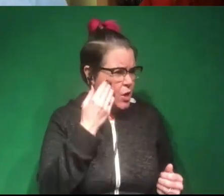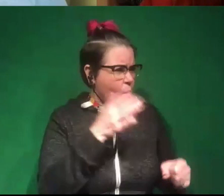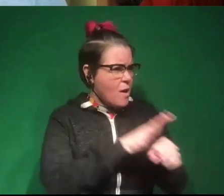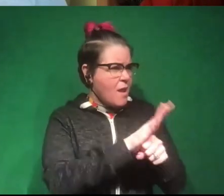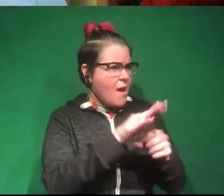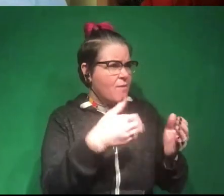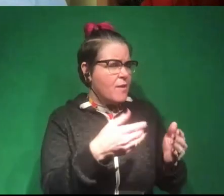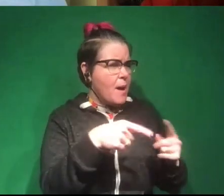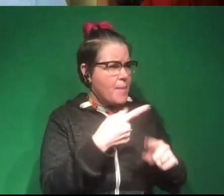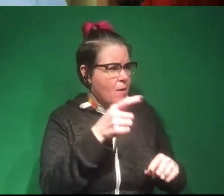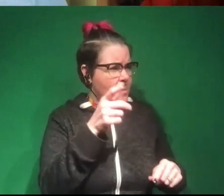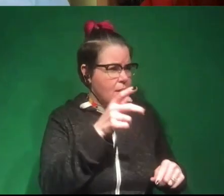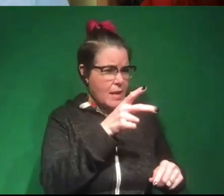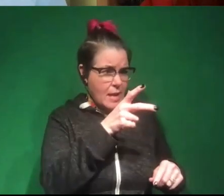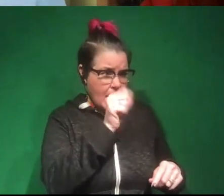a robo ant?